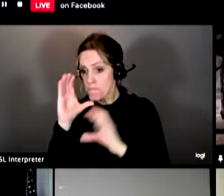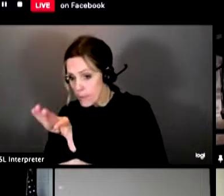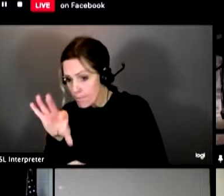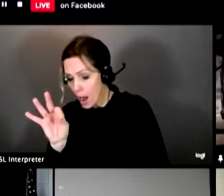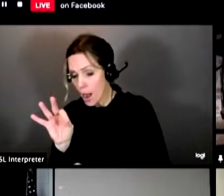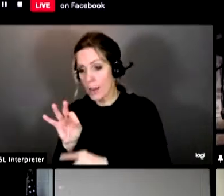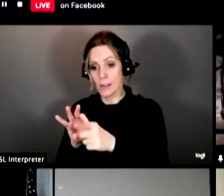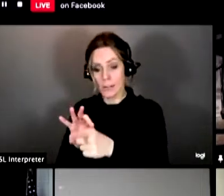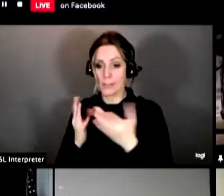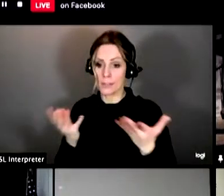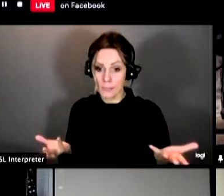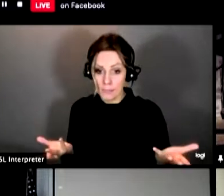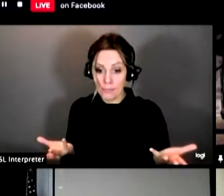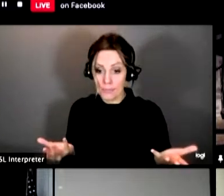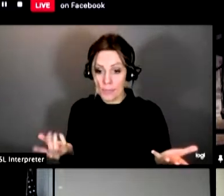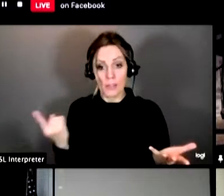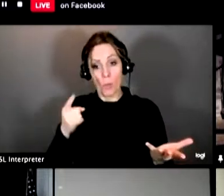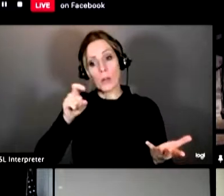and see if that's her.